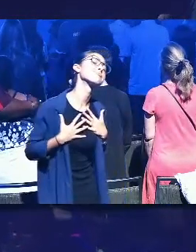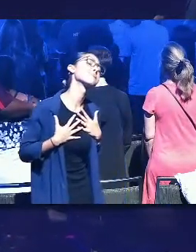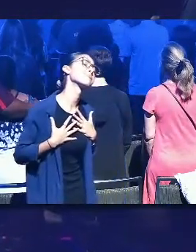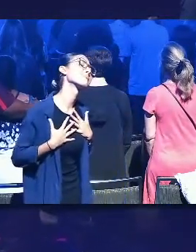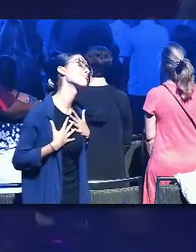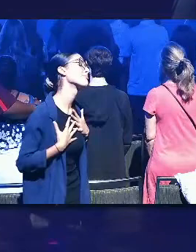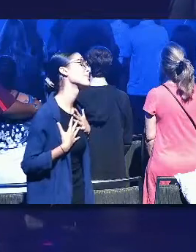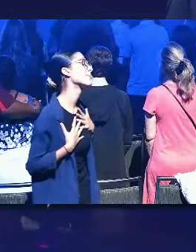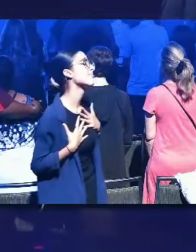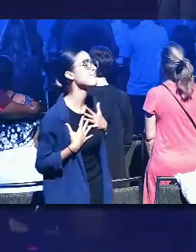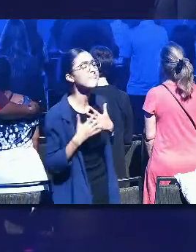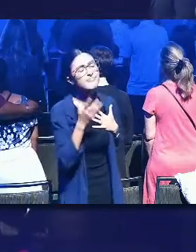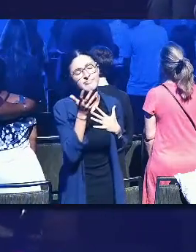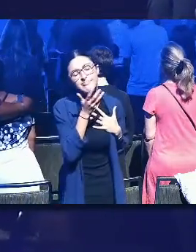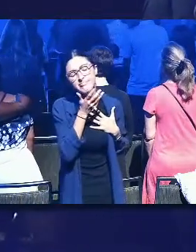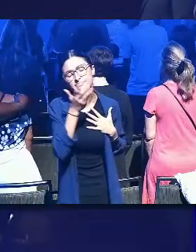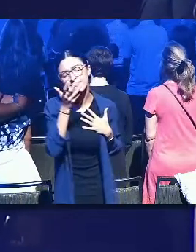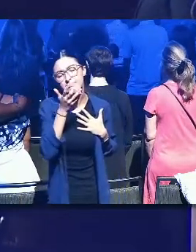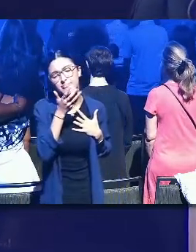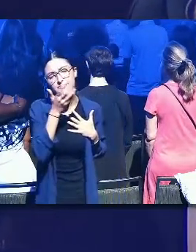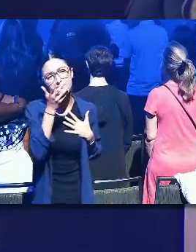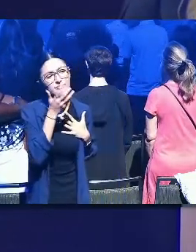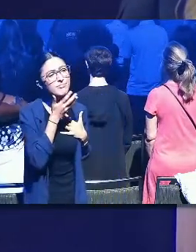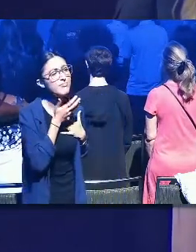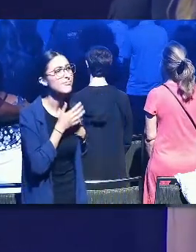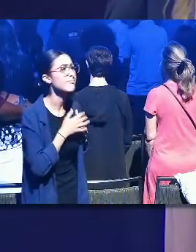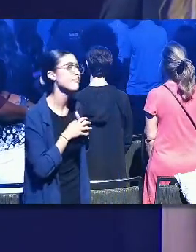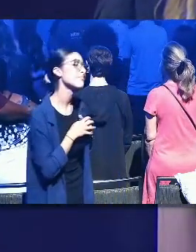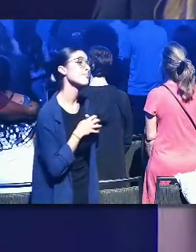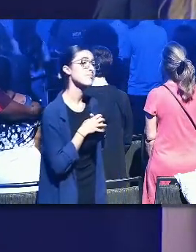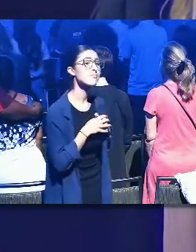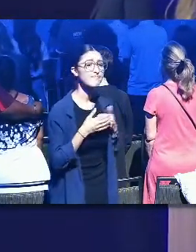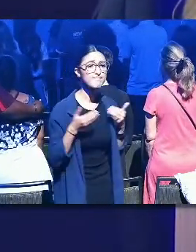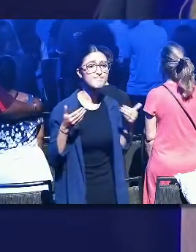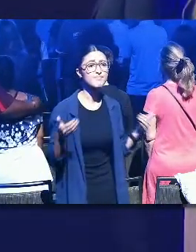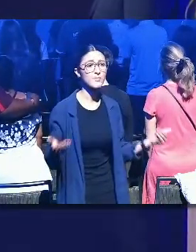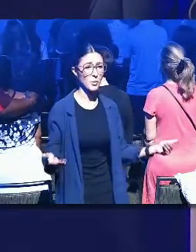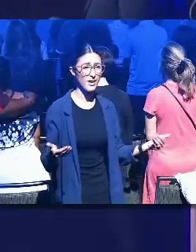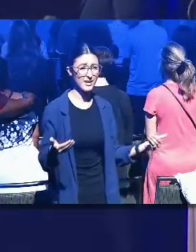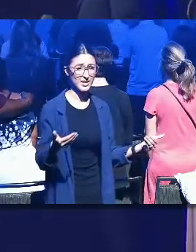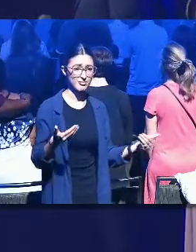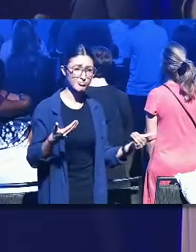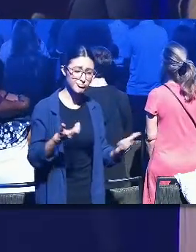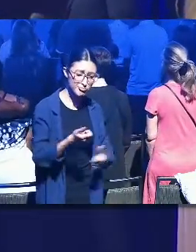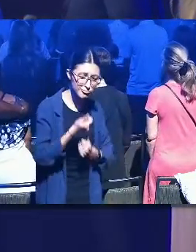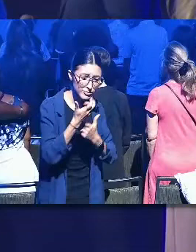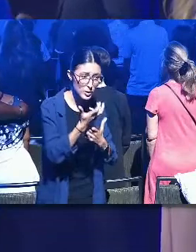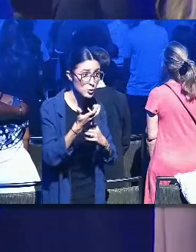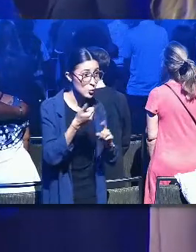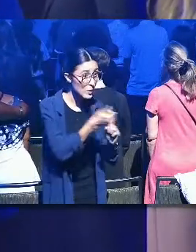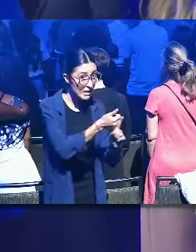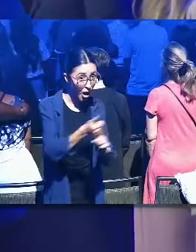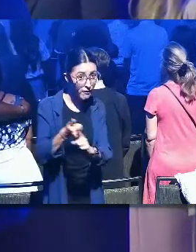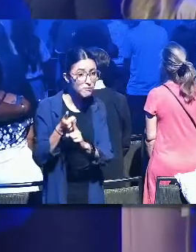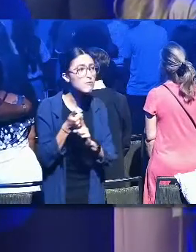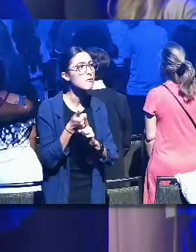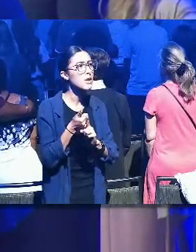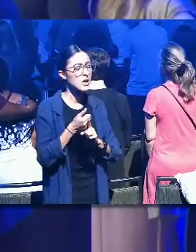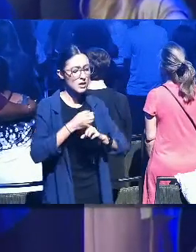Ourselves. Be